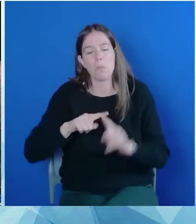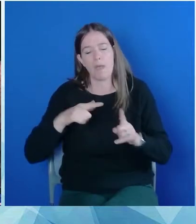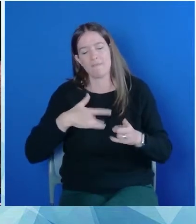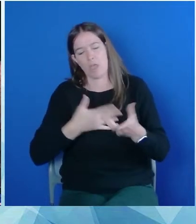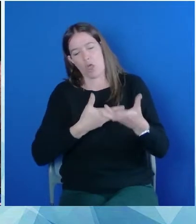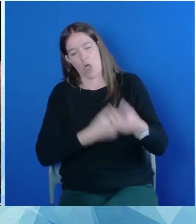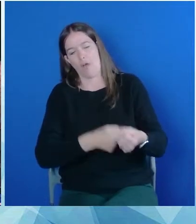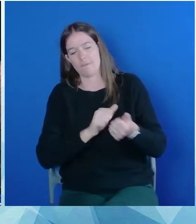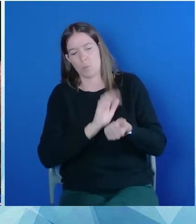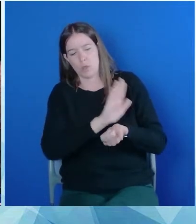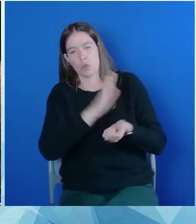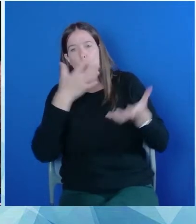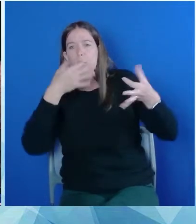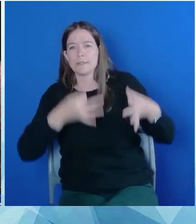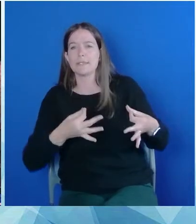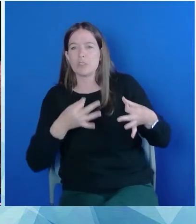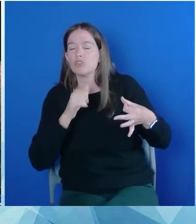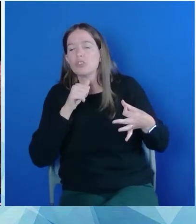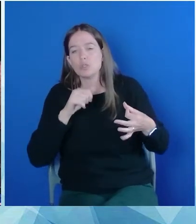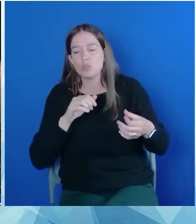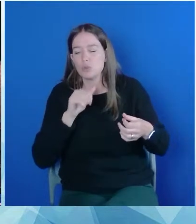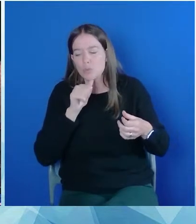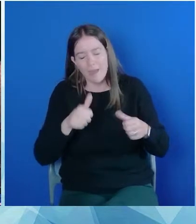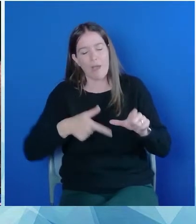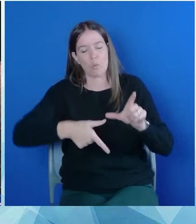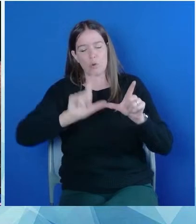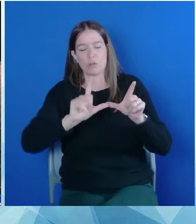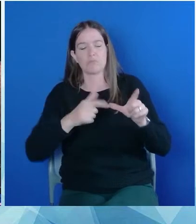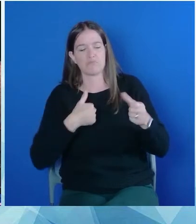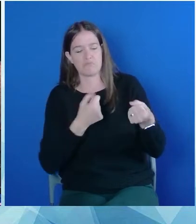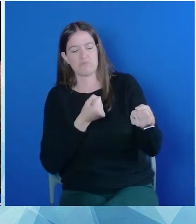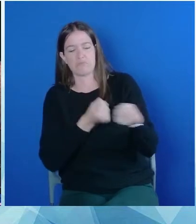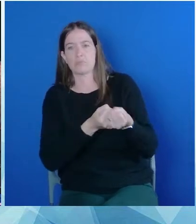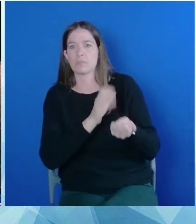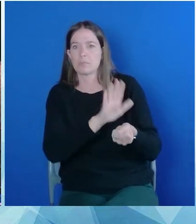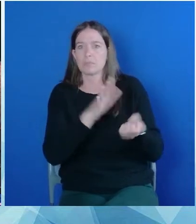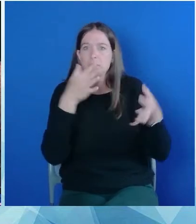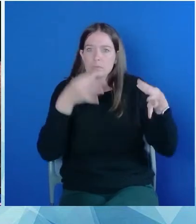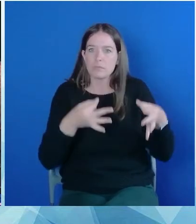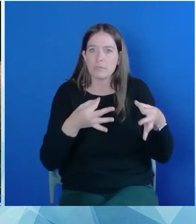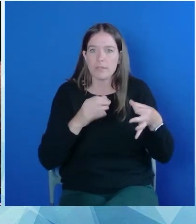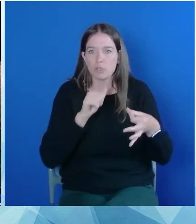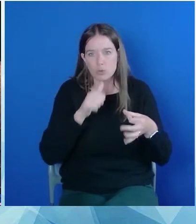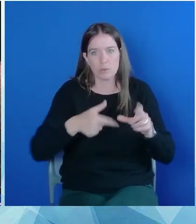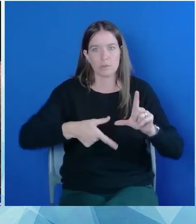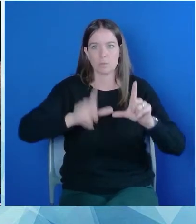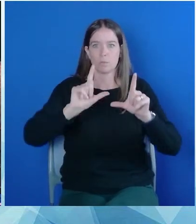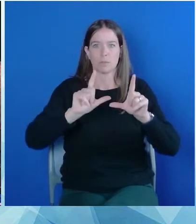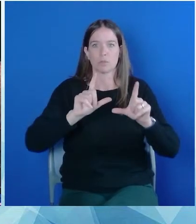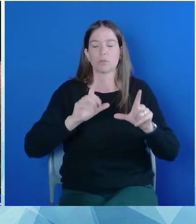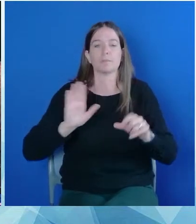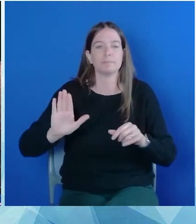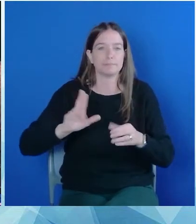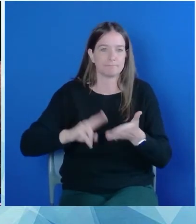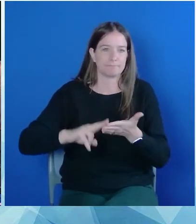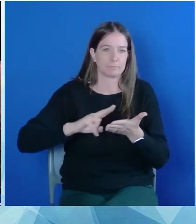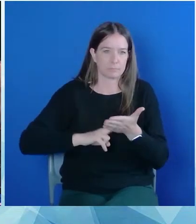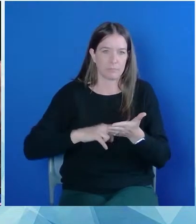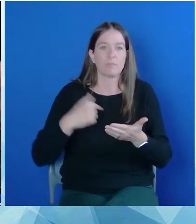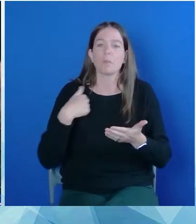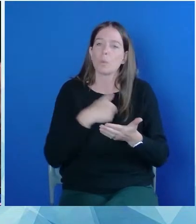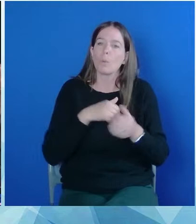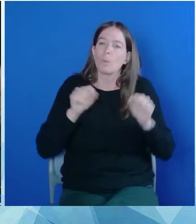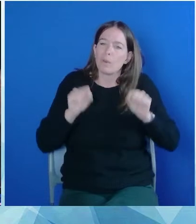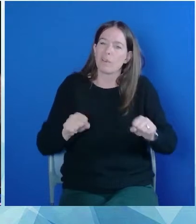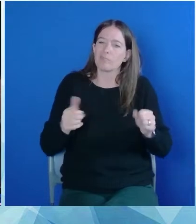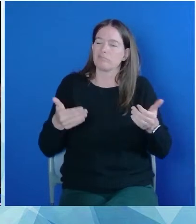So I will give my support to your decision to not renew his contract. so that we can